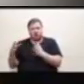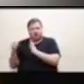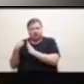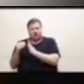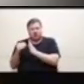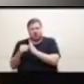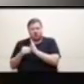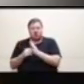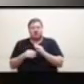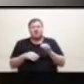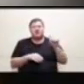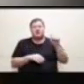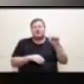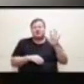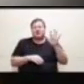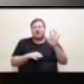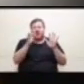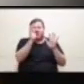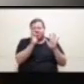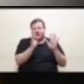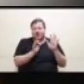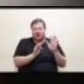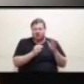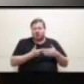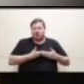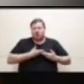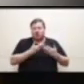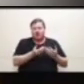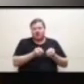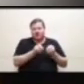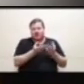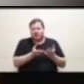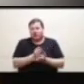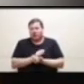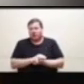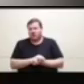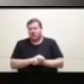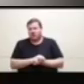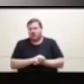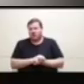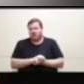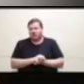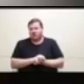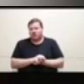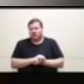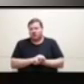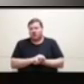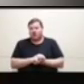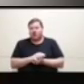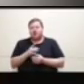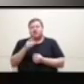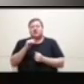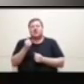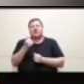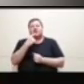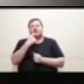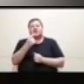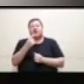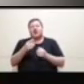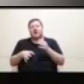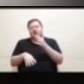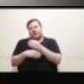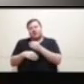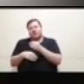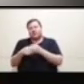service delivery, infrastructure, and you go on and then you say the additional funds, this is lower down,